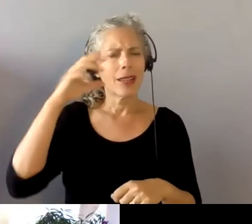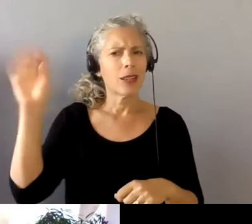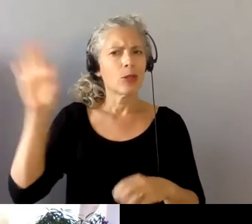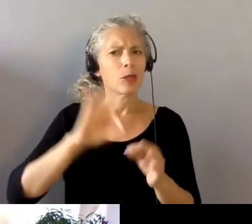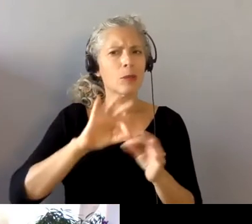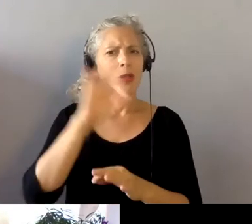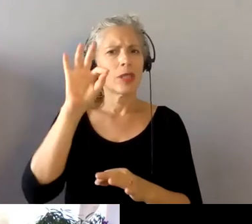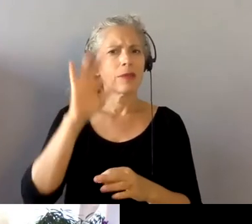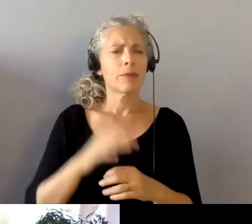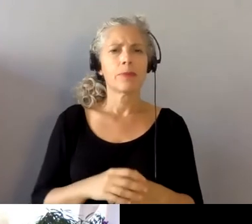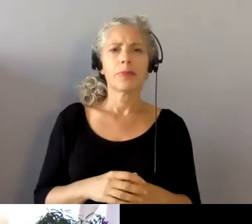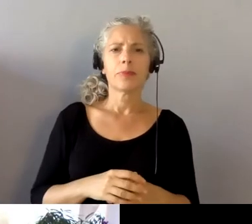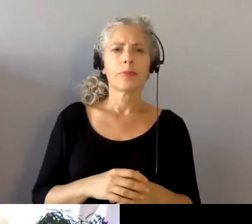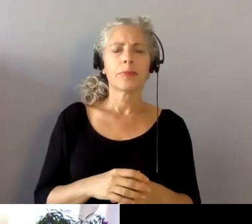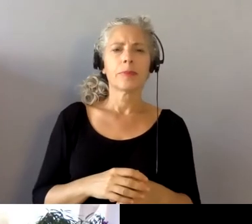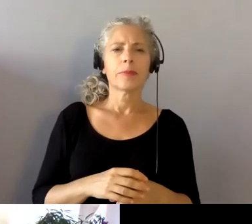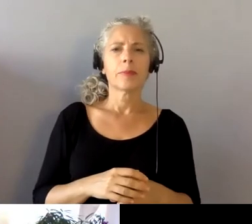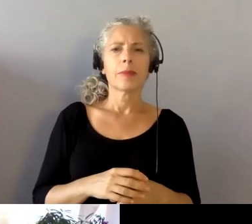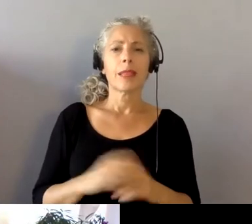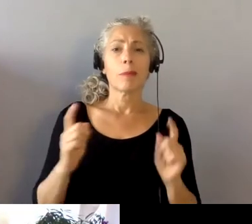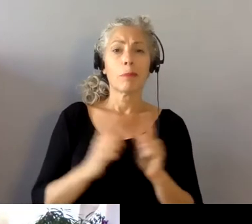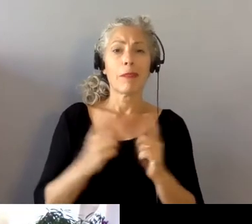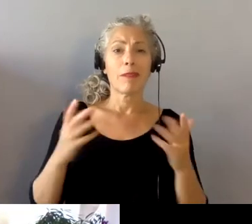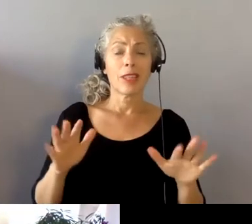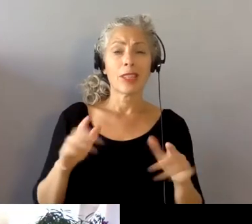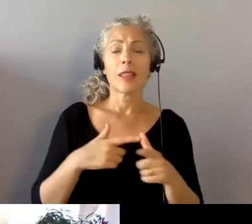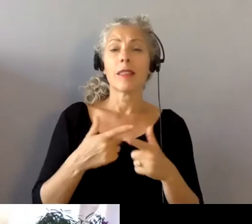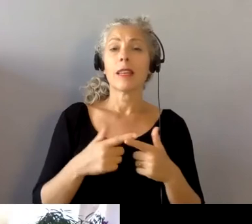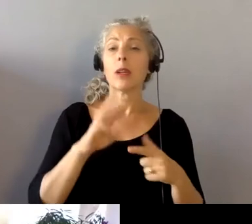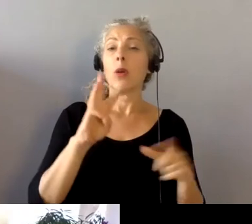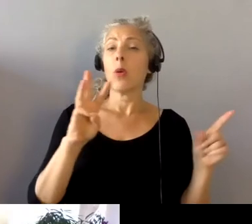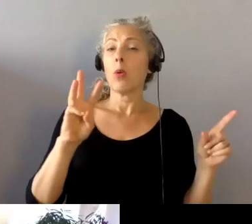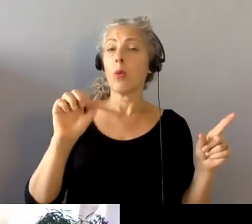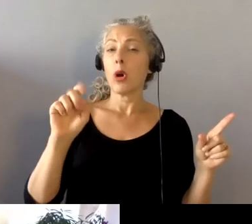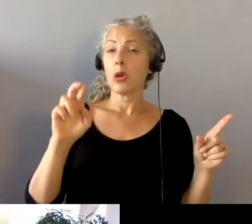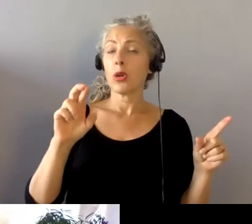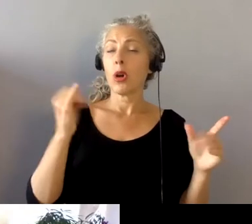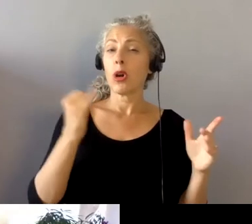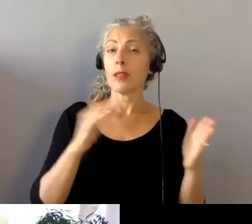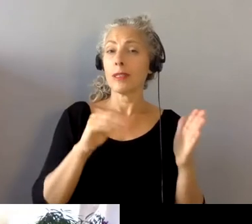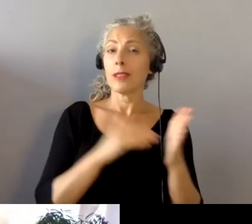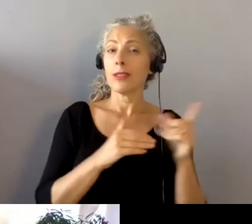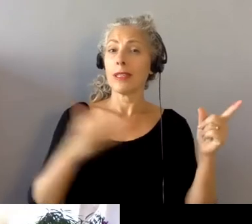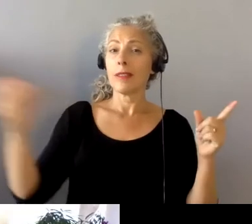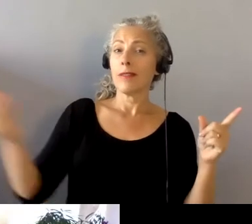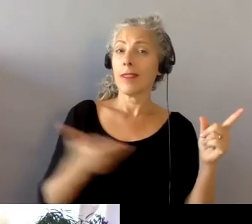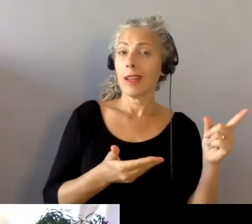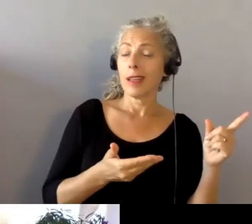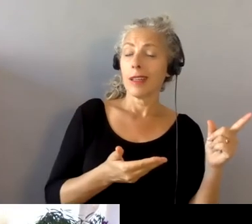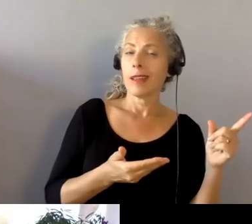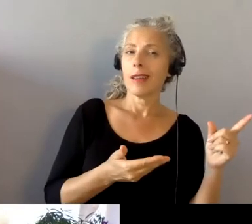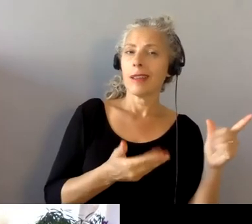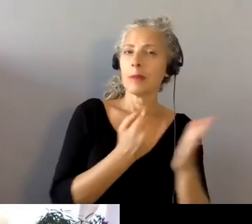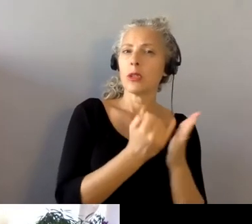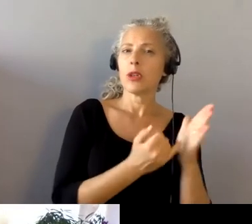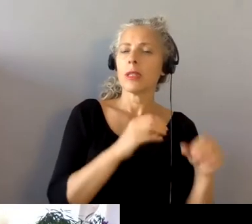spirit. Not long afterwards, the Walker Art Center, where I was then a curator, invited Julie to be an